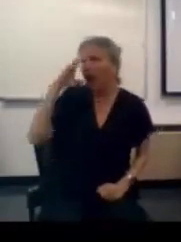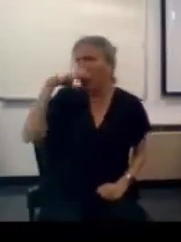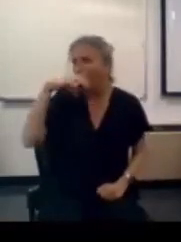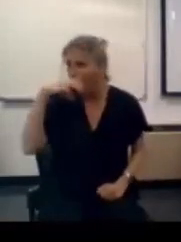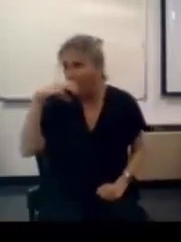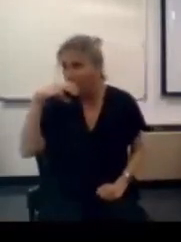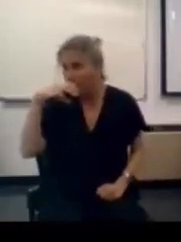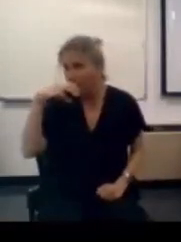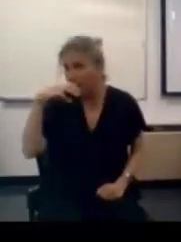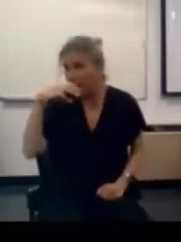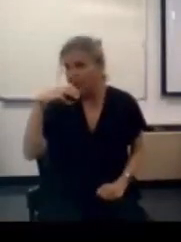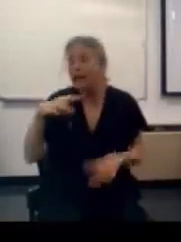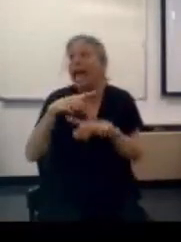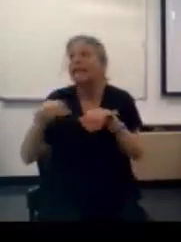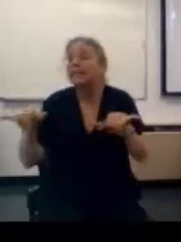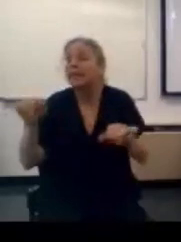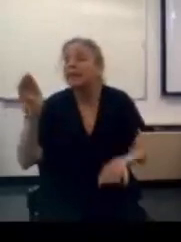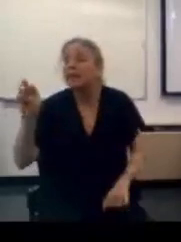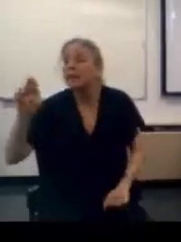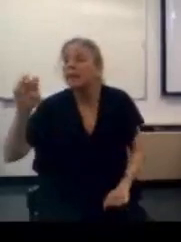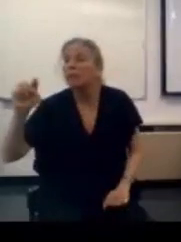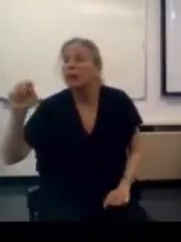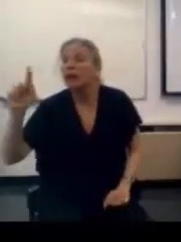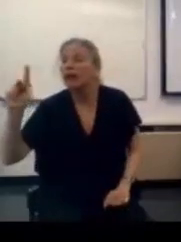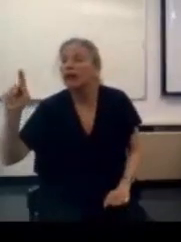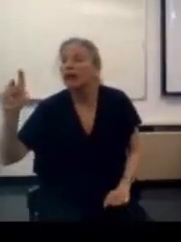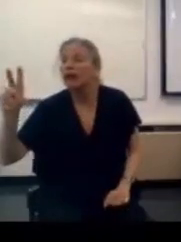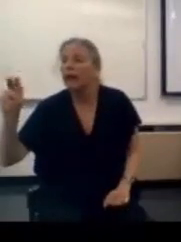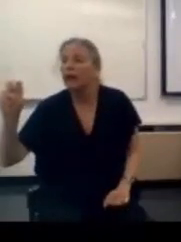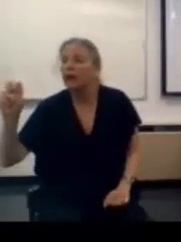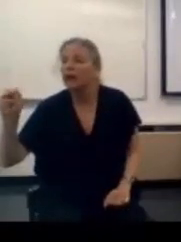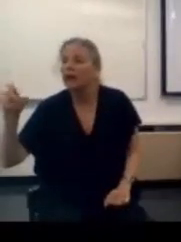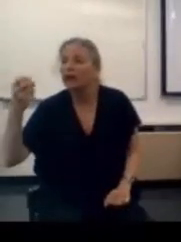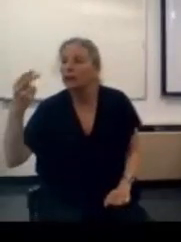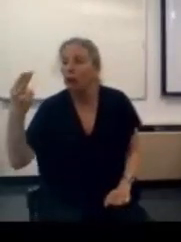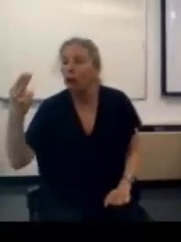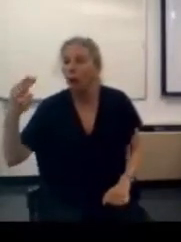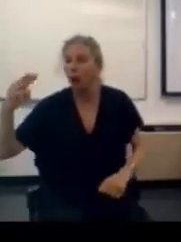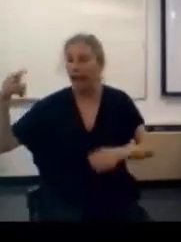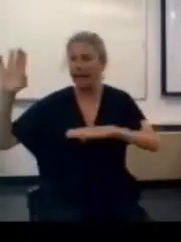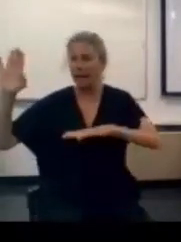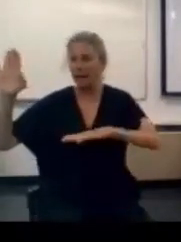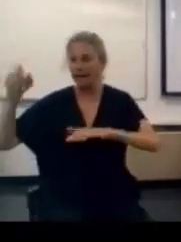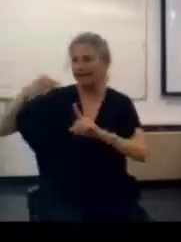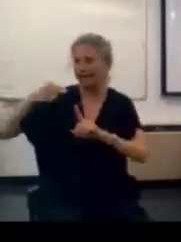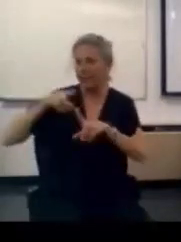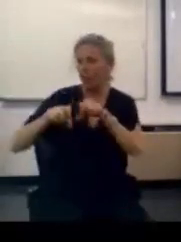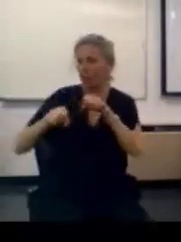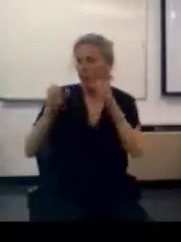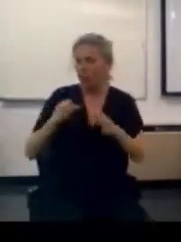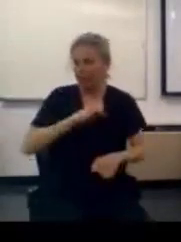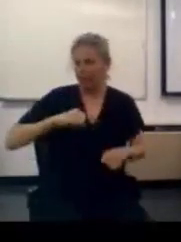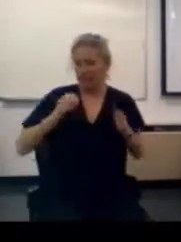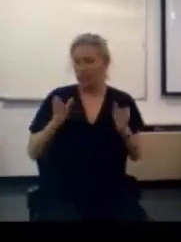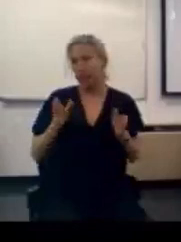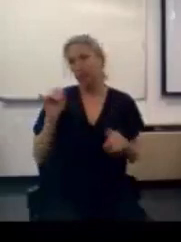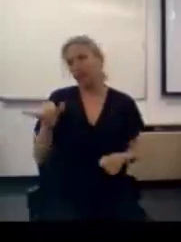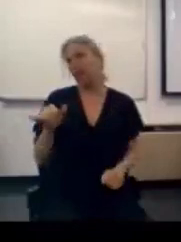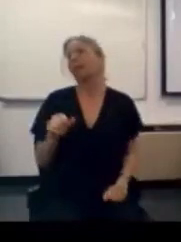around, and the oddest thing, this was during the Brett Kavanaugh hearings, and he looked like Brett Kavanaugh. And so I turned